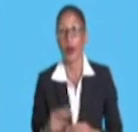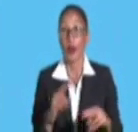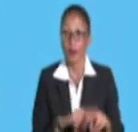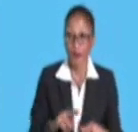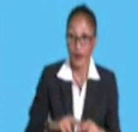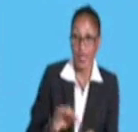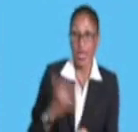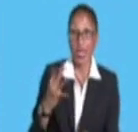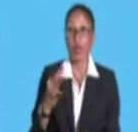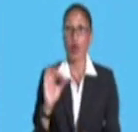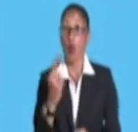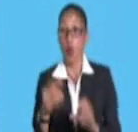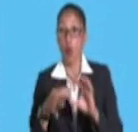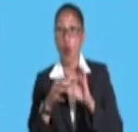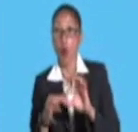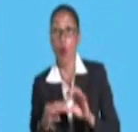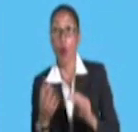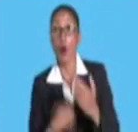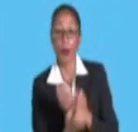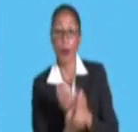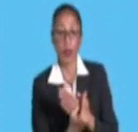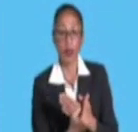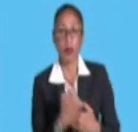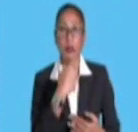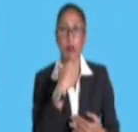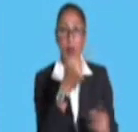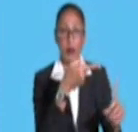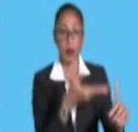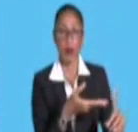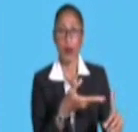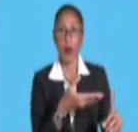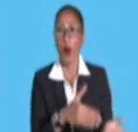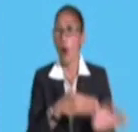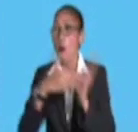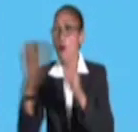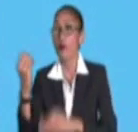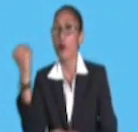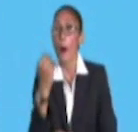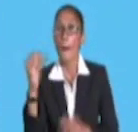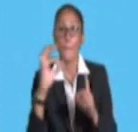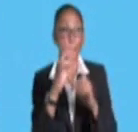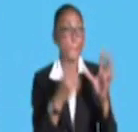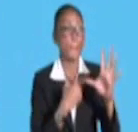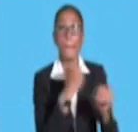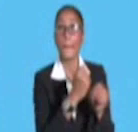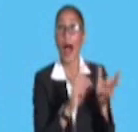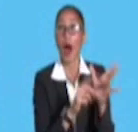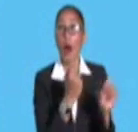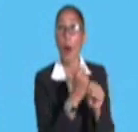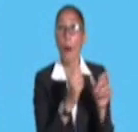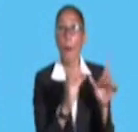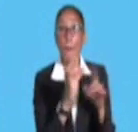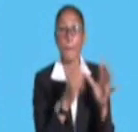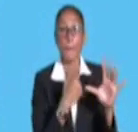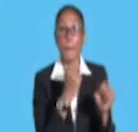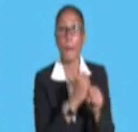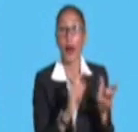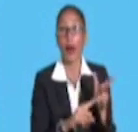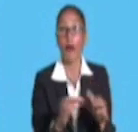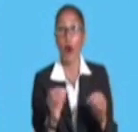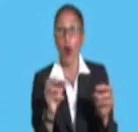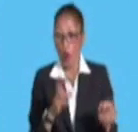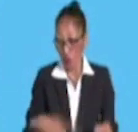Gas's parent company, positioned me in Pago Pago, American Samoa, to become its regional operations